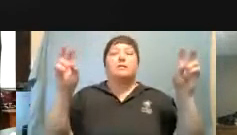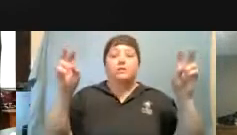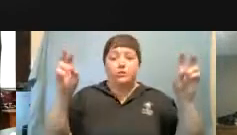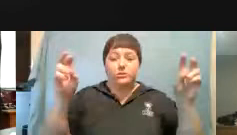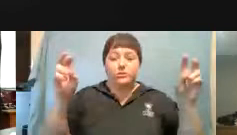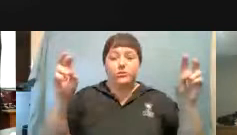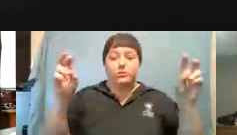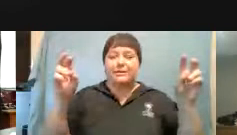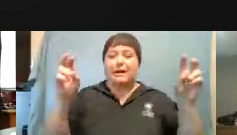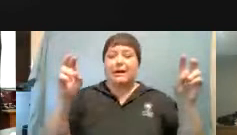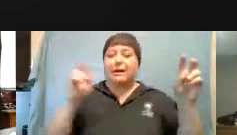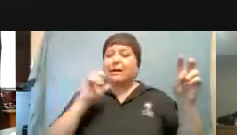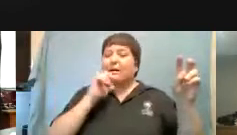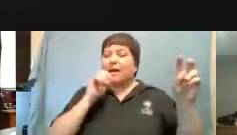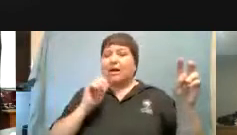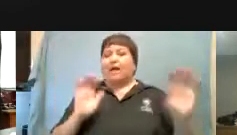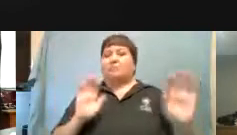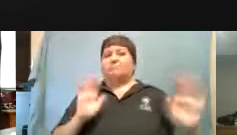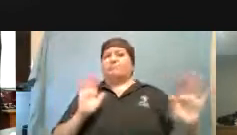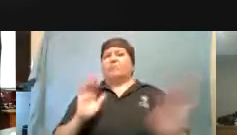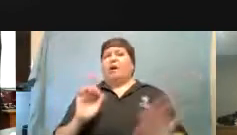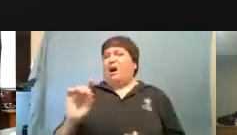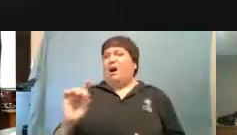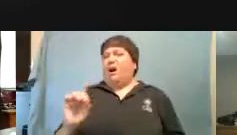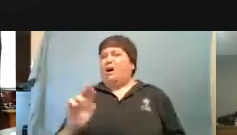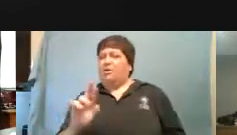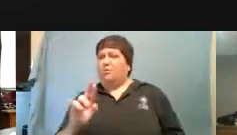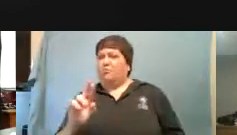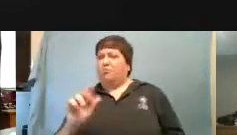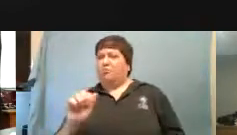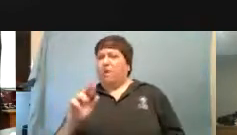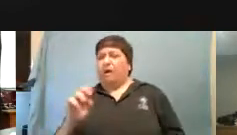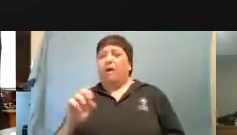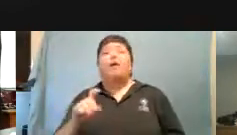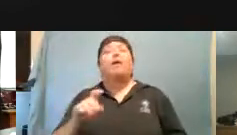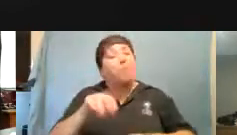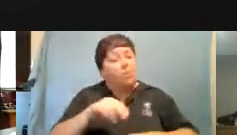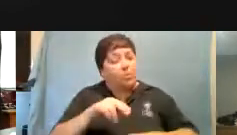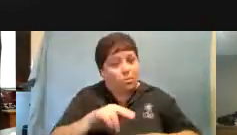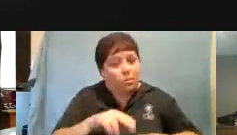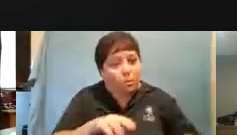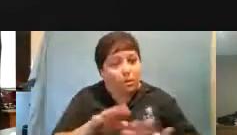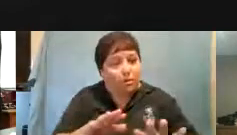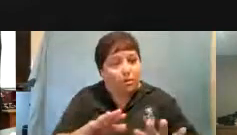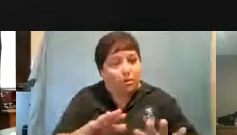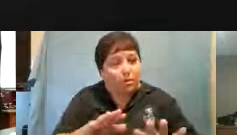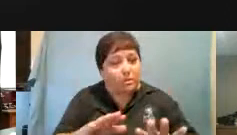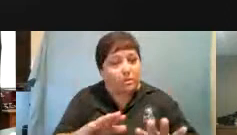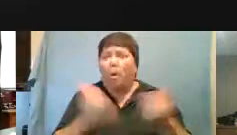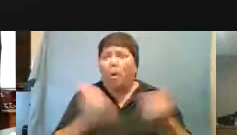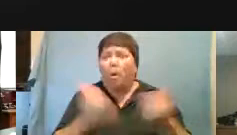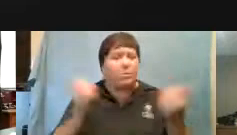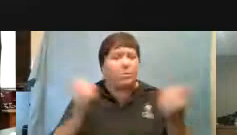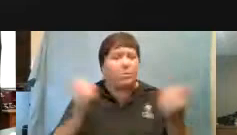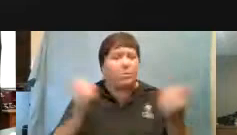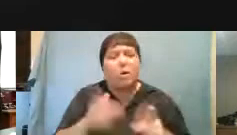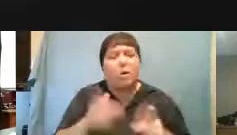kind of big idea. All of us have experienced some sense of trauma with the pandemic, and almost all educators have